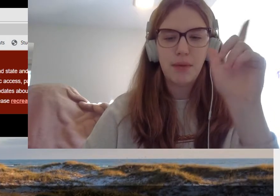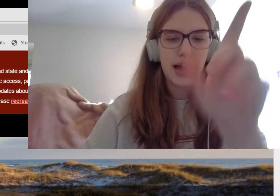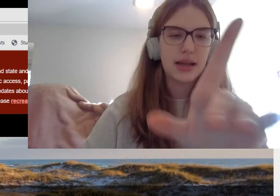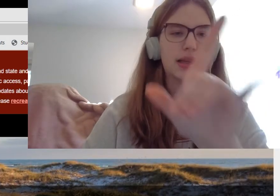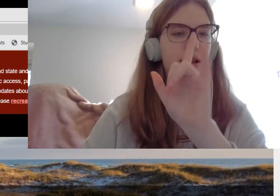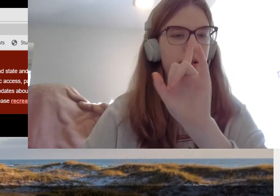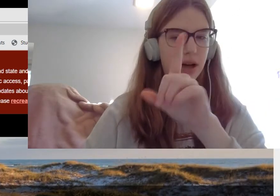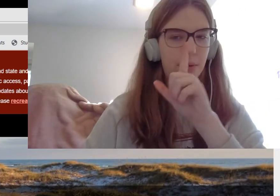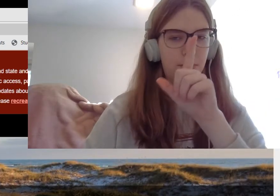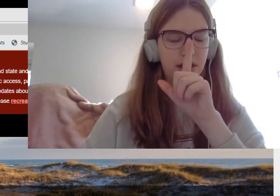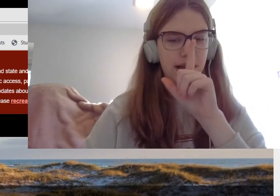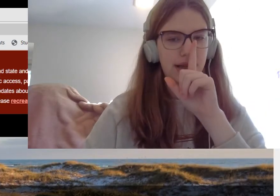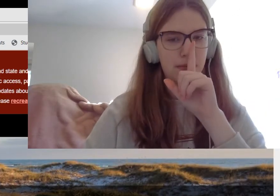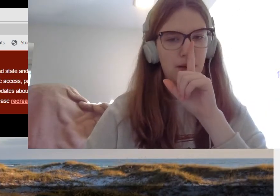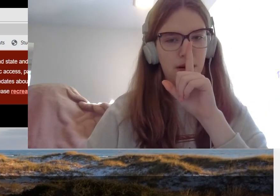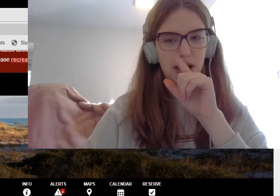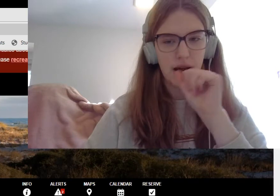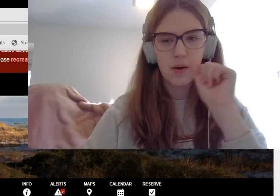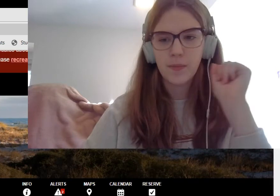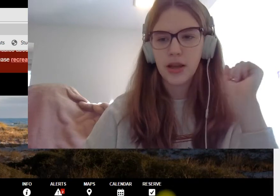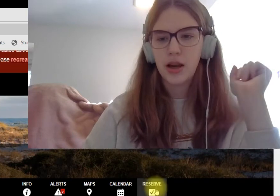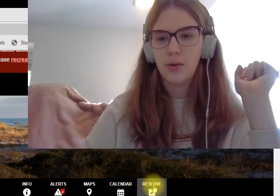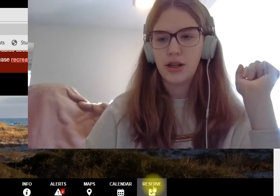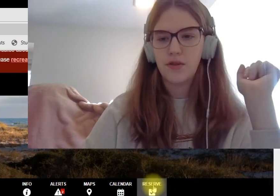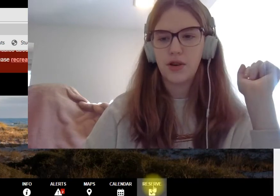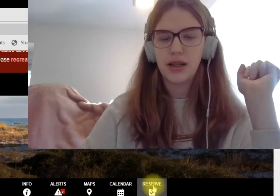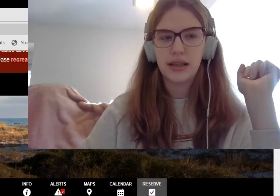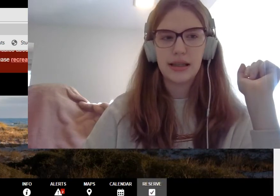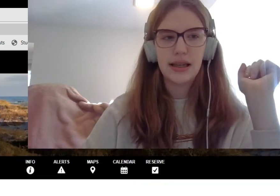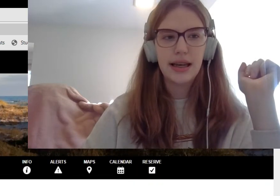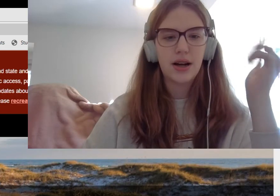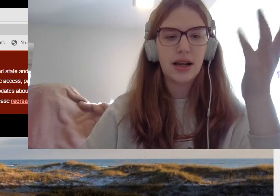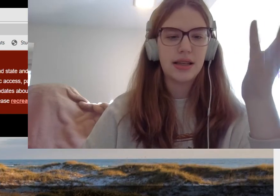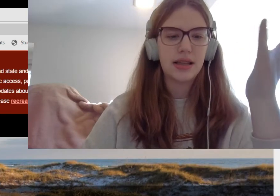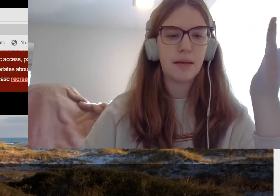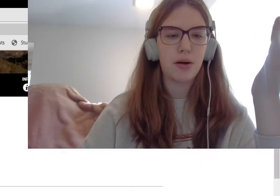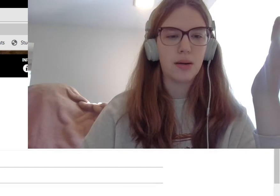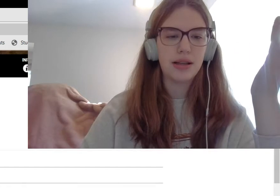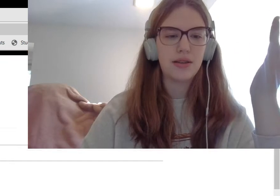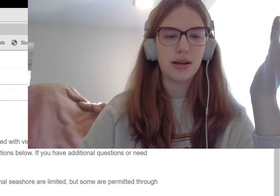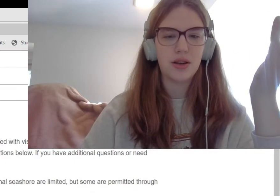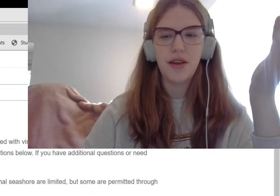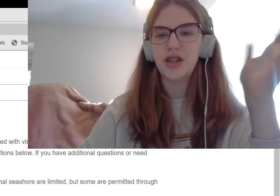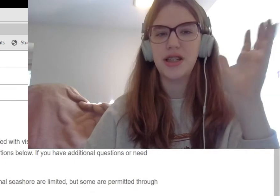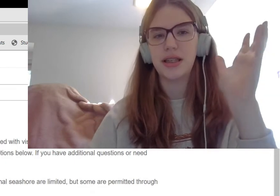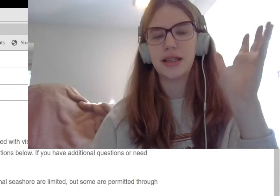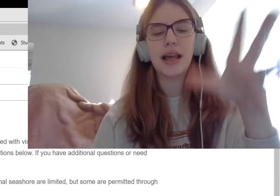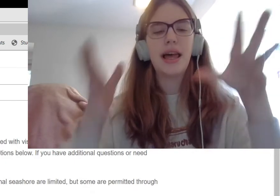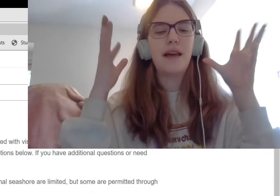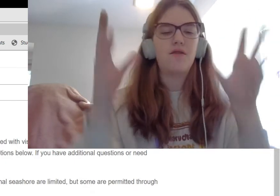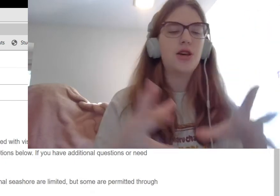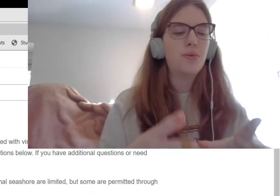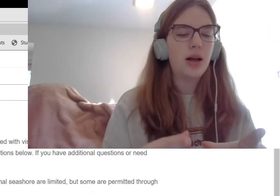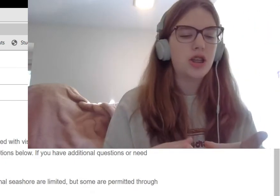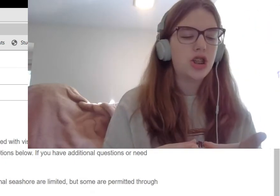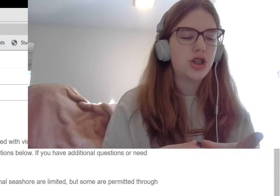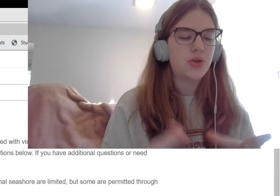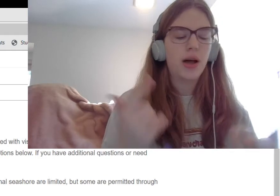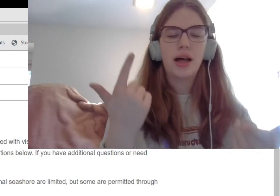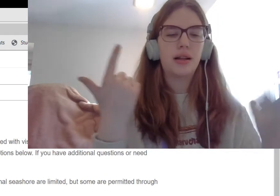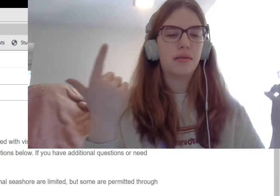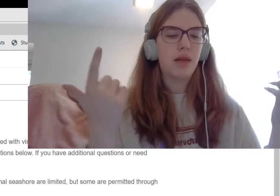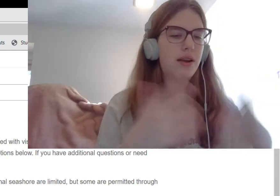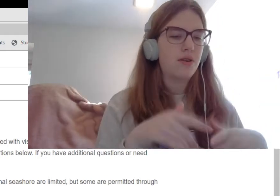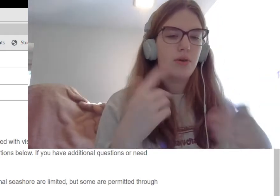site, but there's a couple more things that you might want to know, which for instance, here is the permits and reservations. If you want